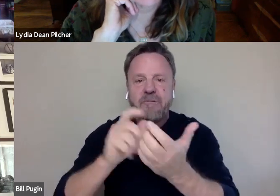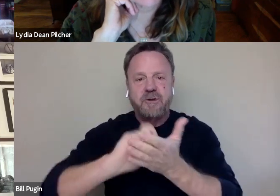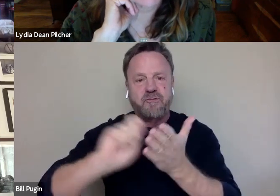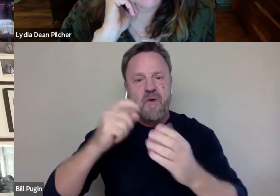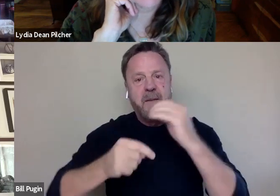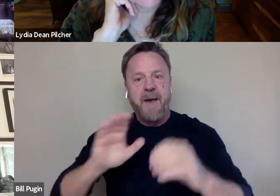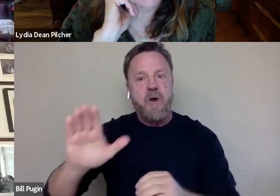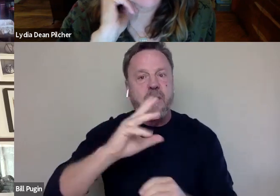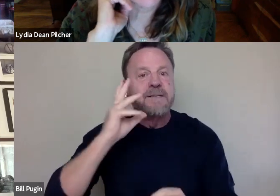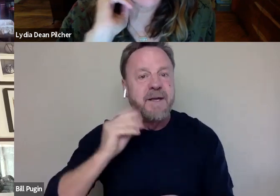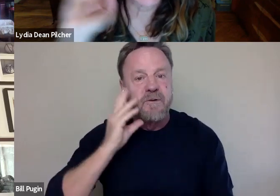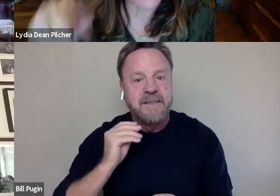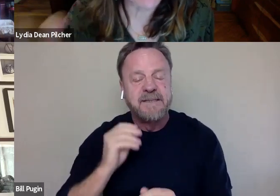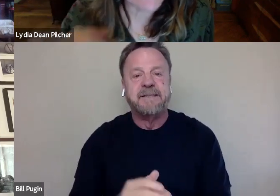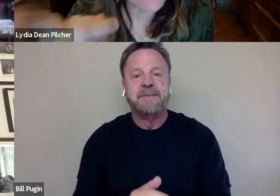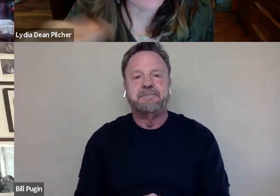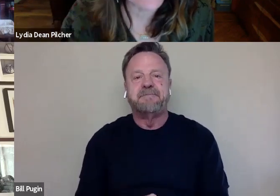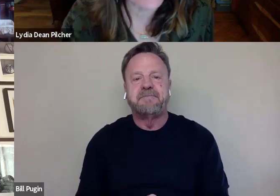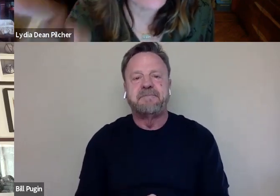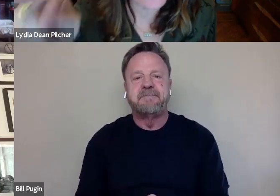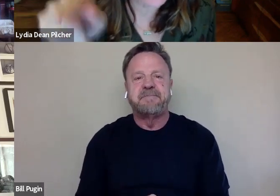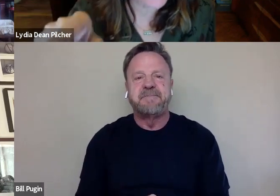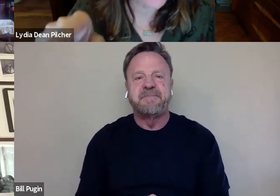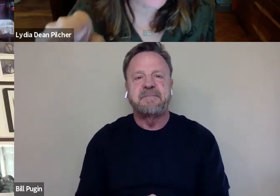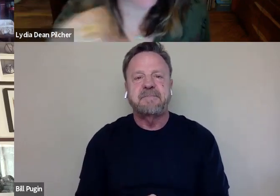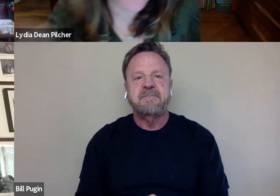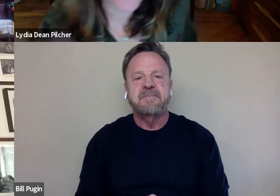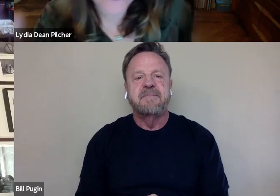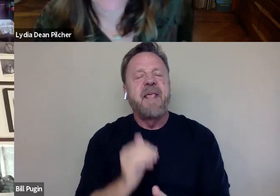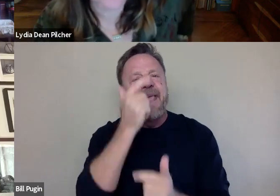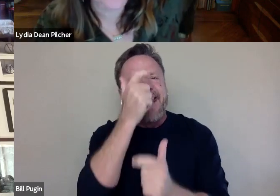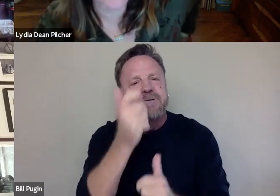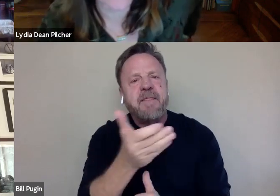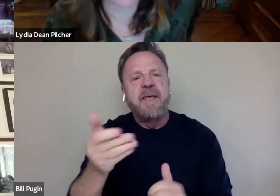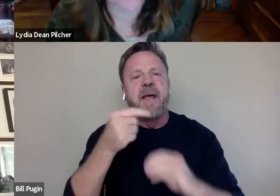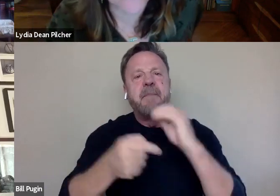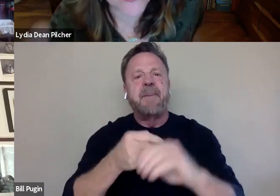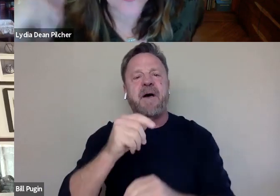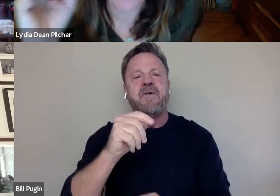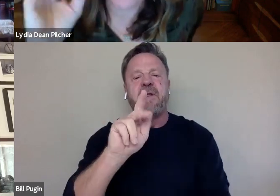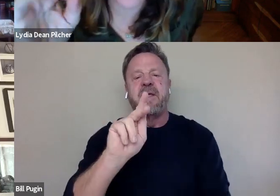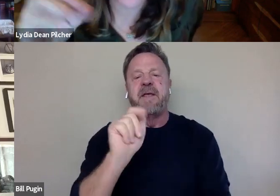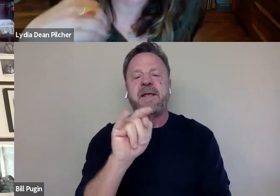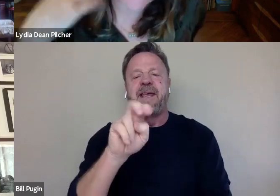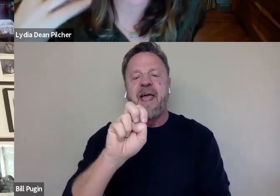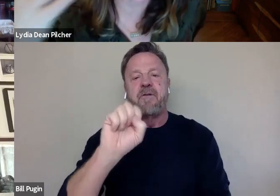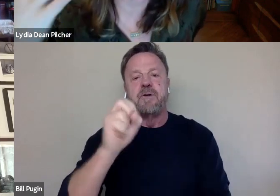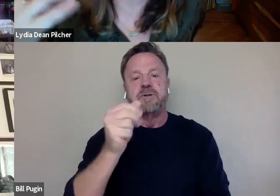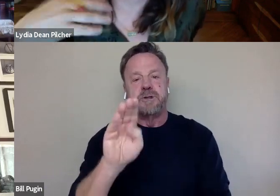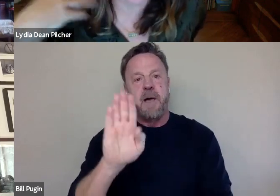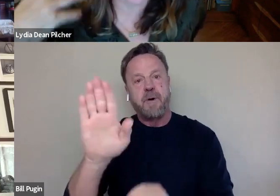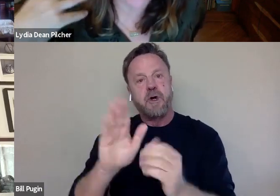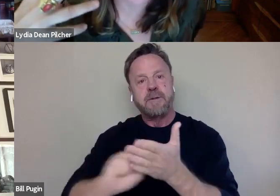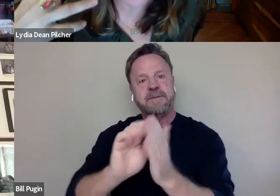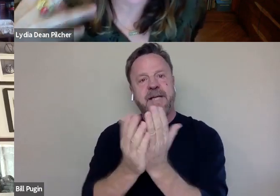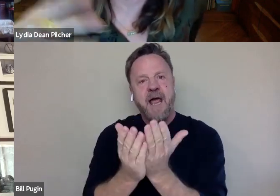her experiences. So Lydia, I think what's interesting about Catherine Schaub's diary is that you really did get a sense of